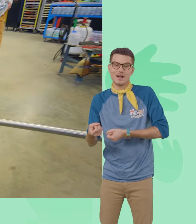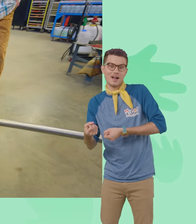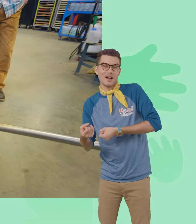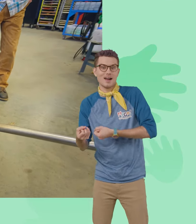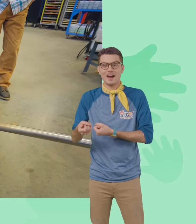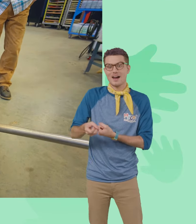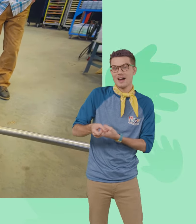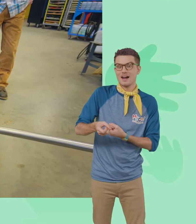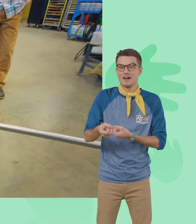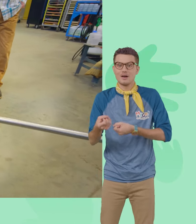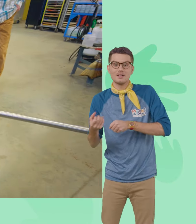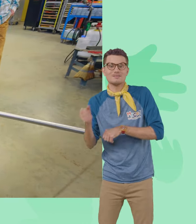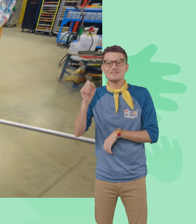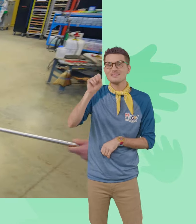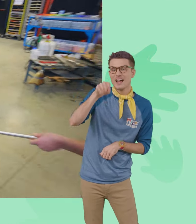Oh, okay.